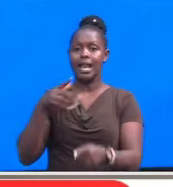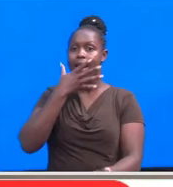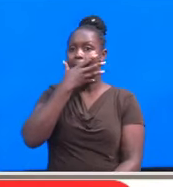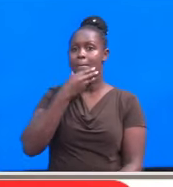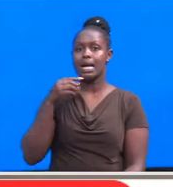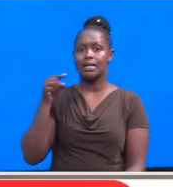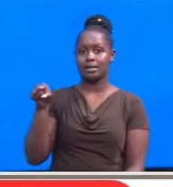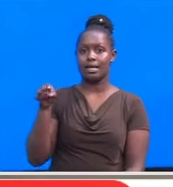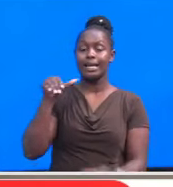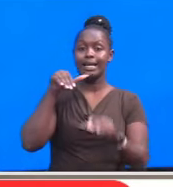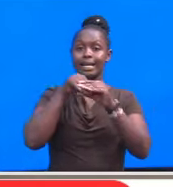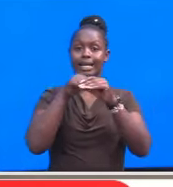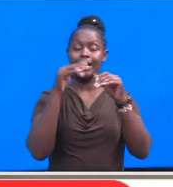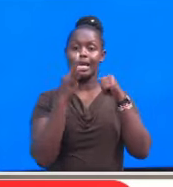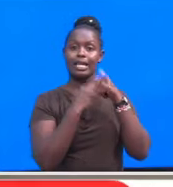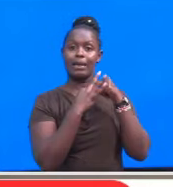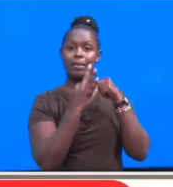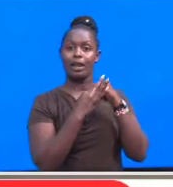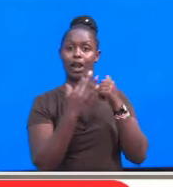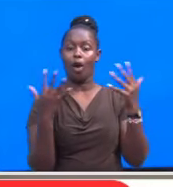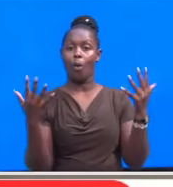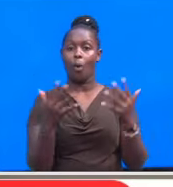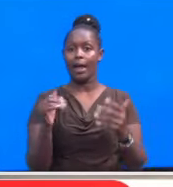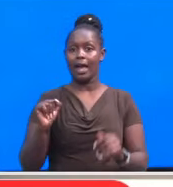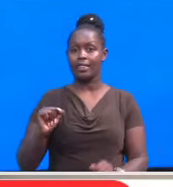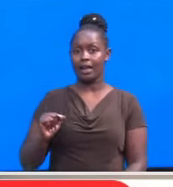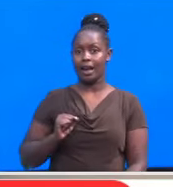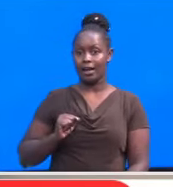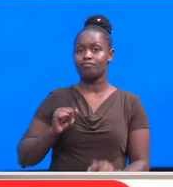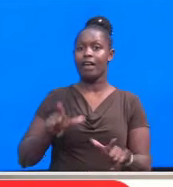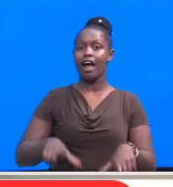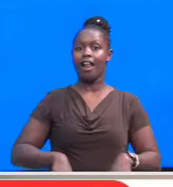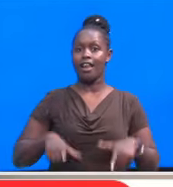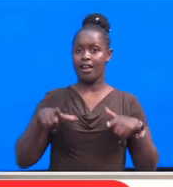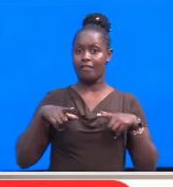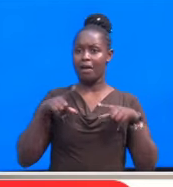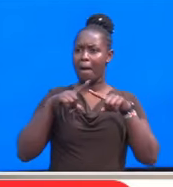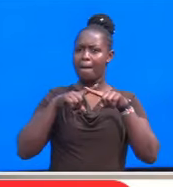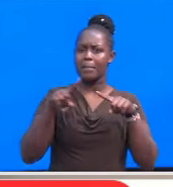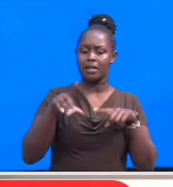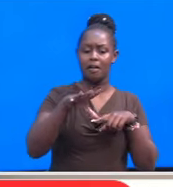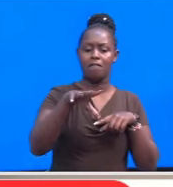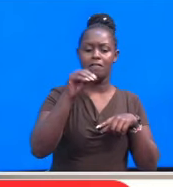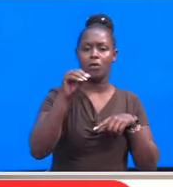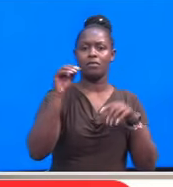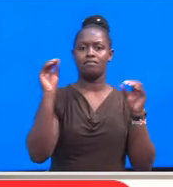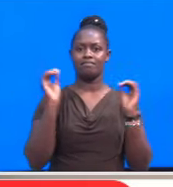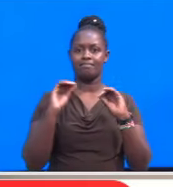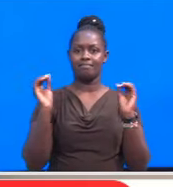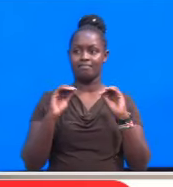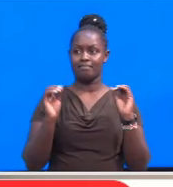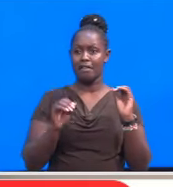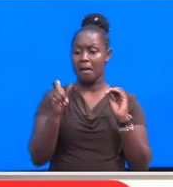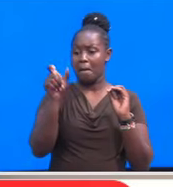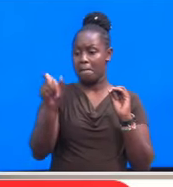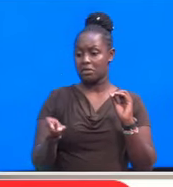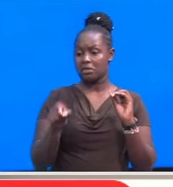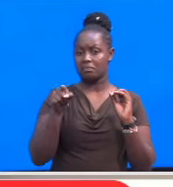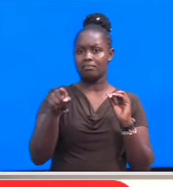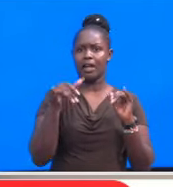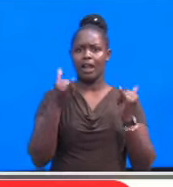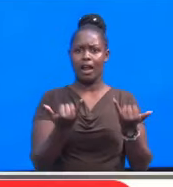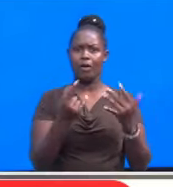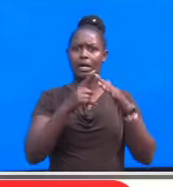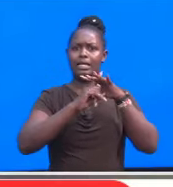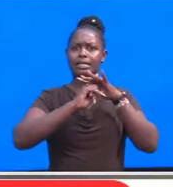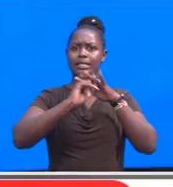Bombolulu village in Kibera, where the suspect is alleged to reside, but she was nowhere to be found. The suspect is currently on the run